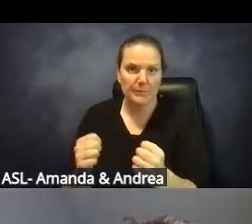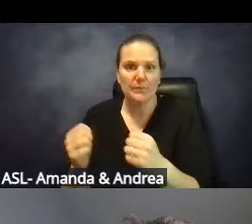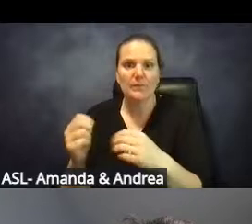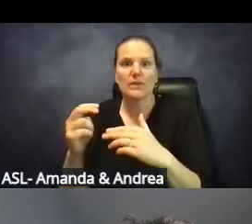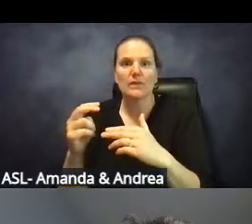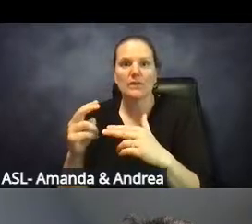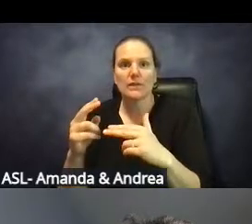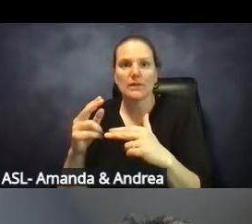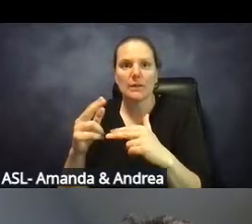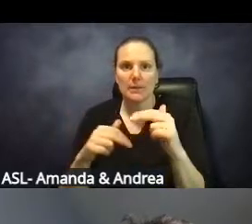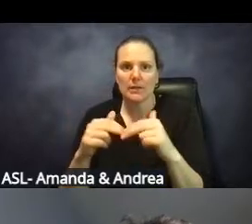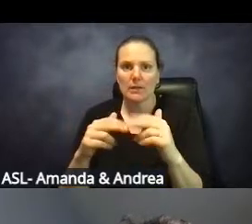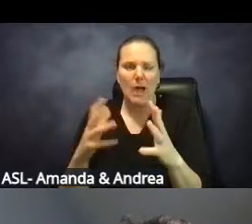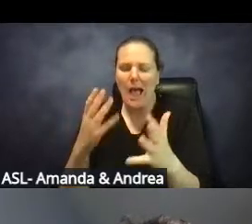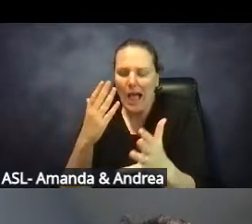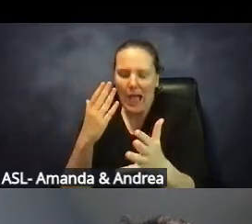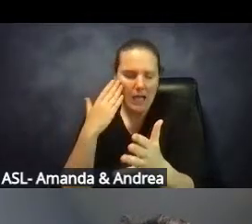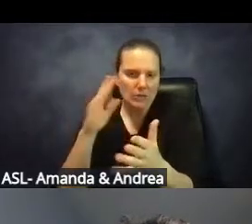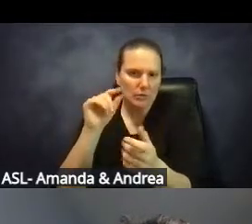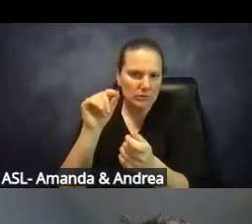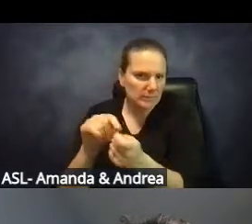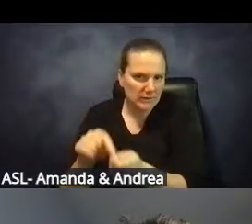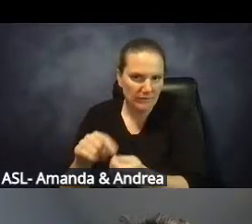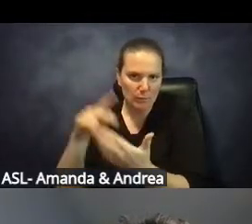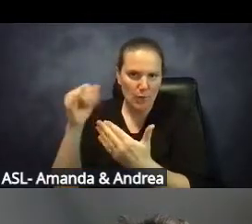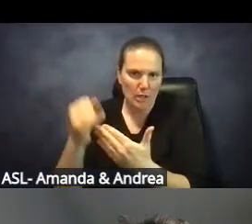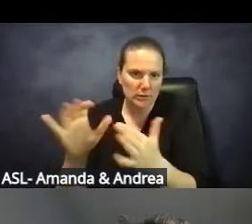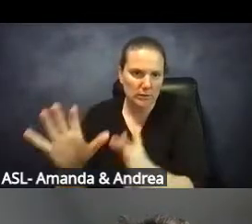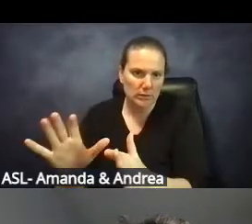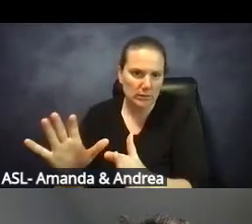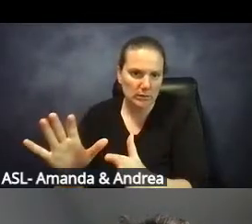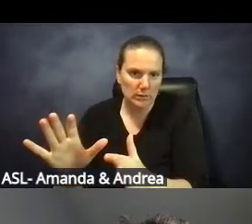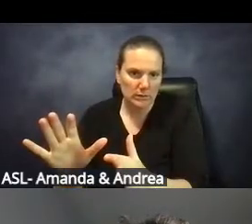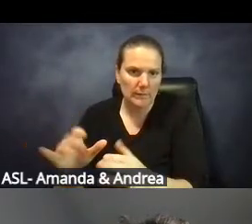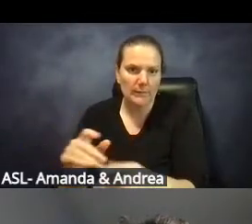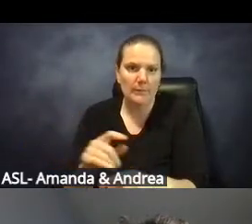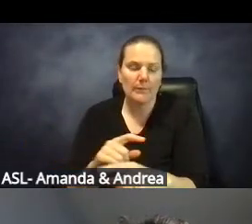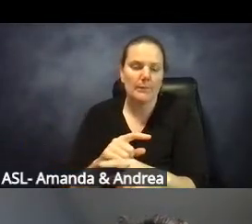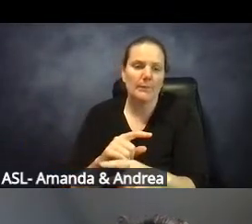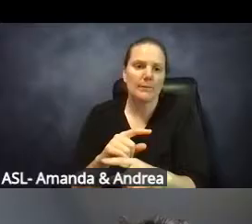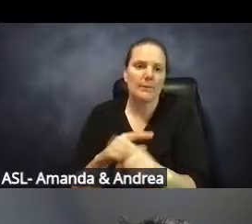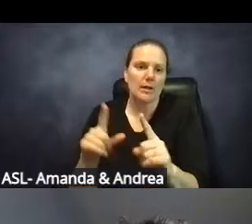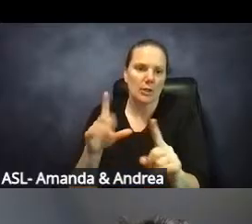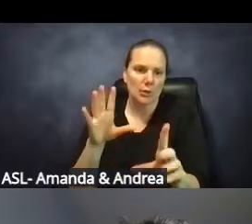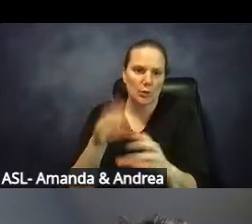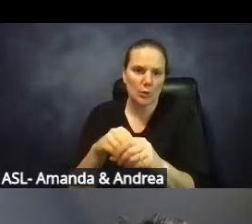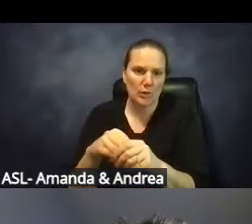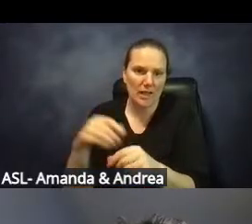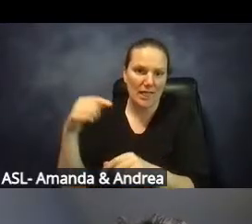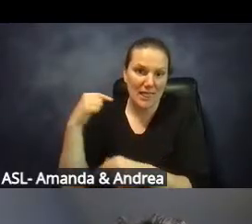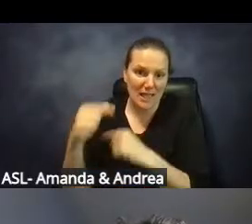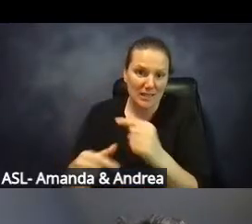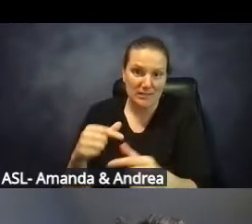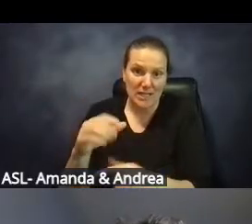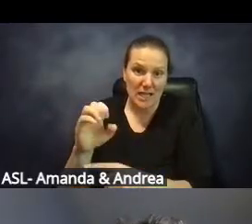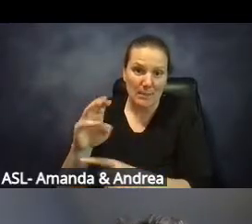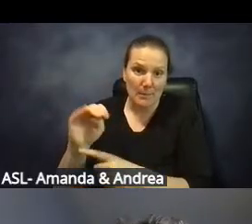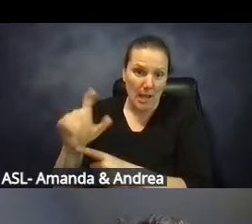building. Well, I don't know the specific projects, but they went and it included Legacy